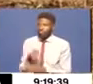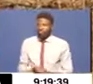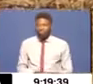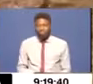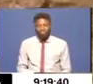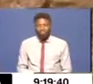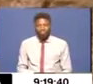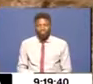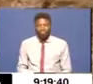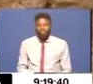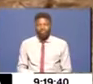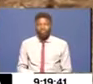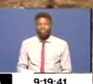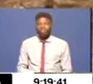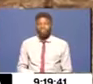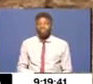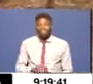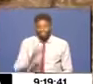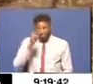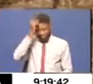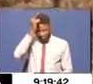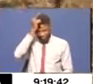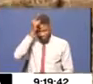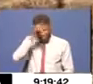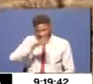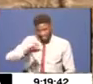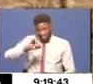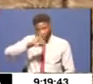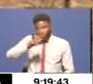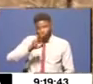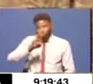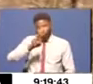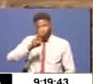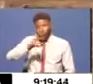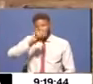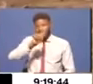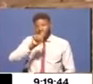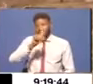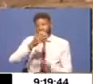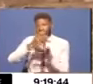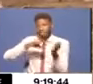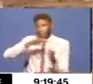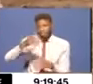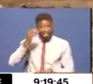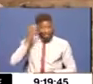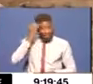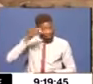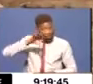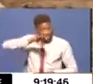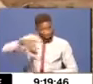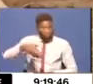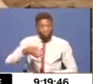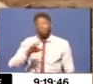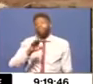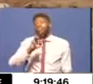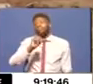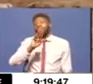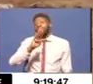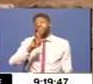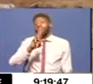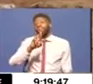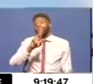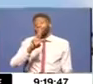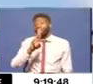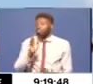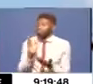In Witeithia village, Juja sub-county within Kiambu County, Boniface Mburu is busy juggling between